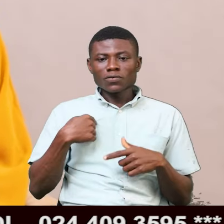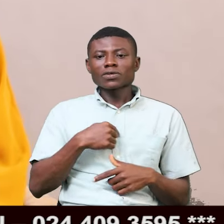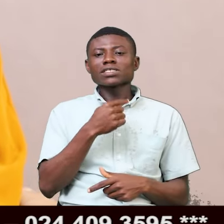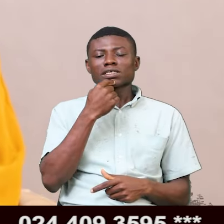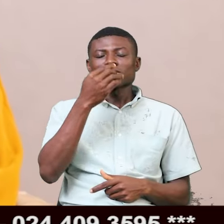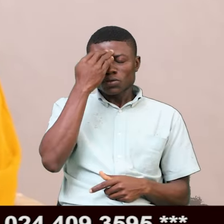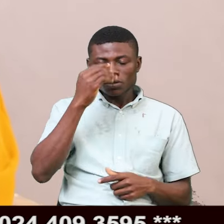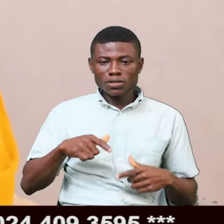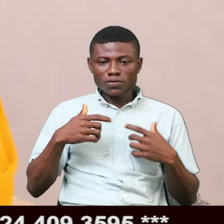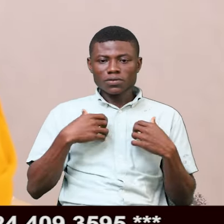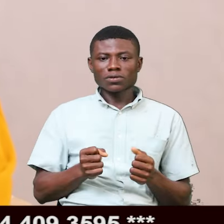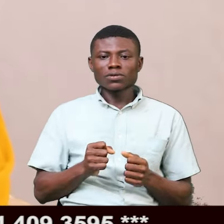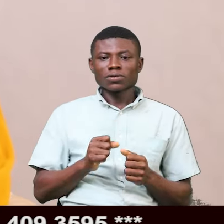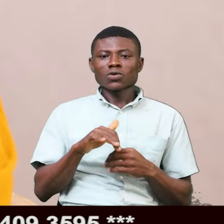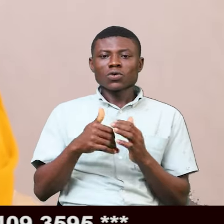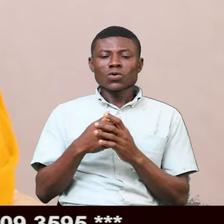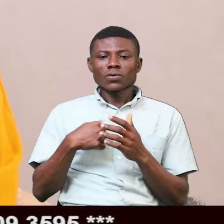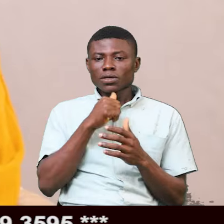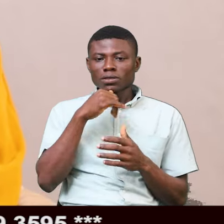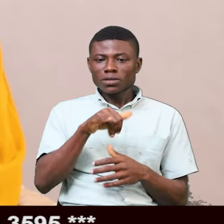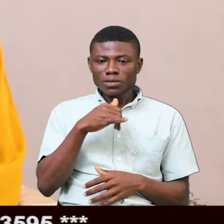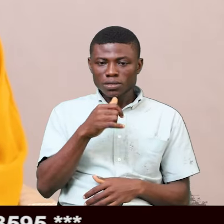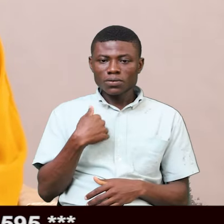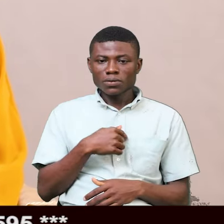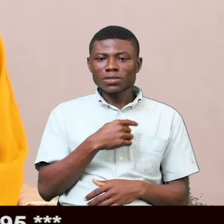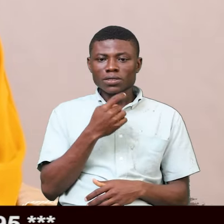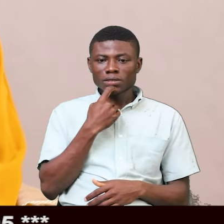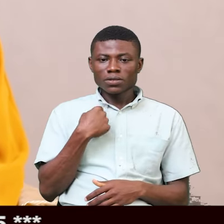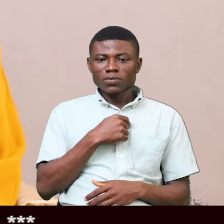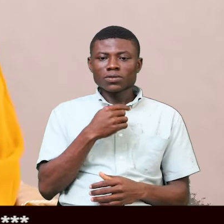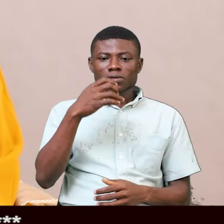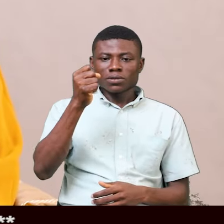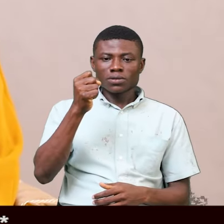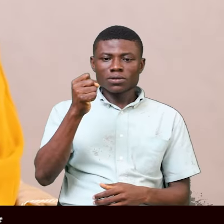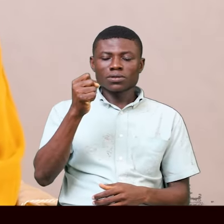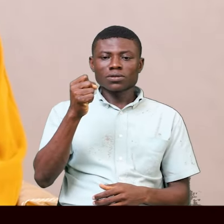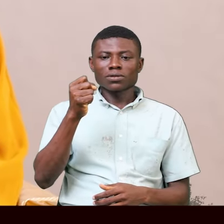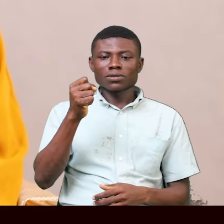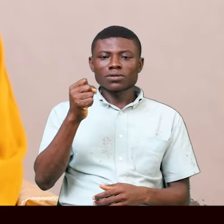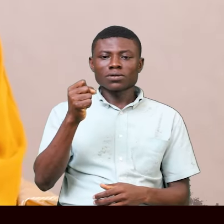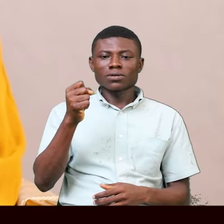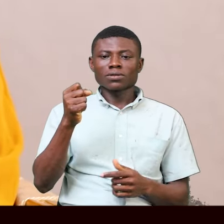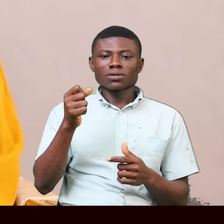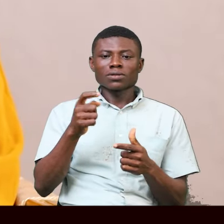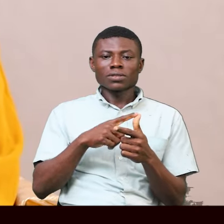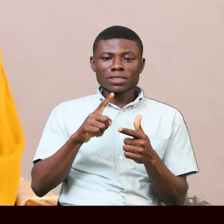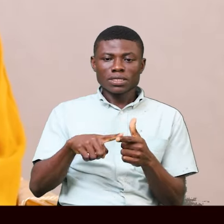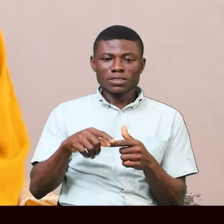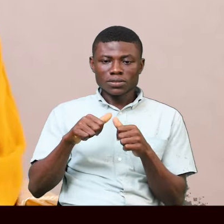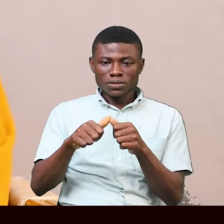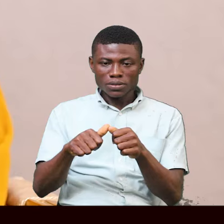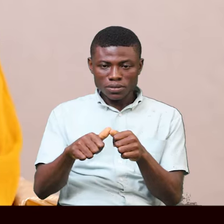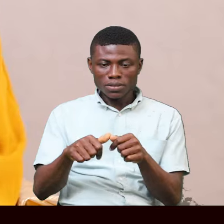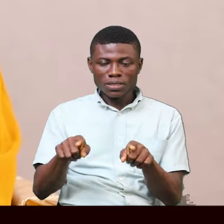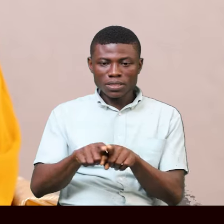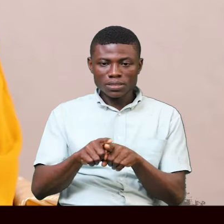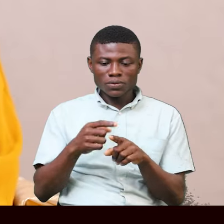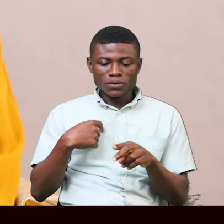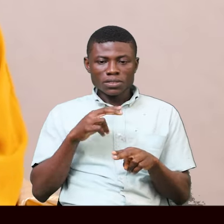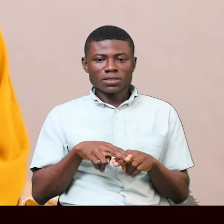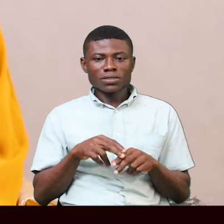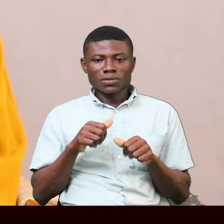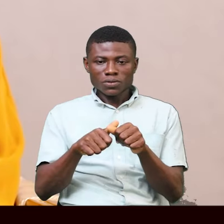say no and live up. Abusuan kwa money ye nwe yi. Eti ye posse. The next episode. Say dey see to